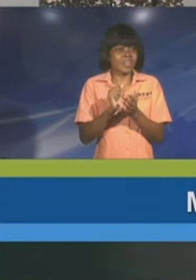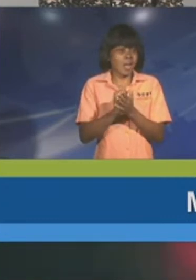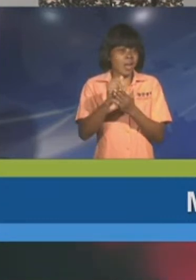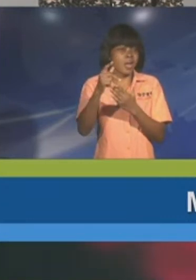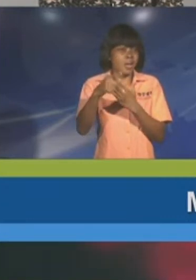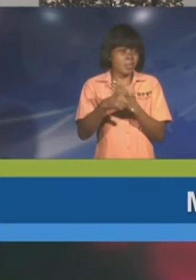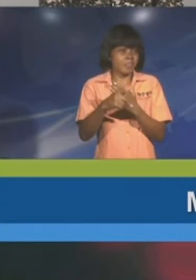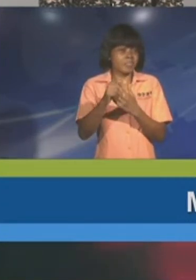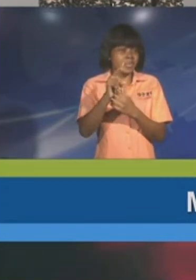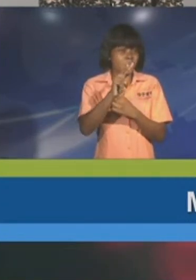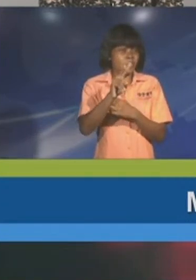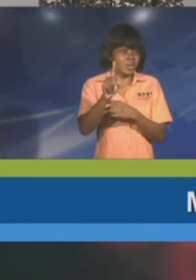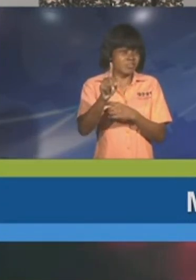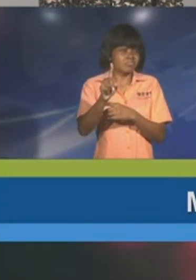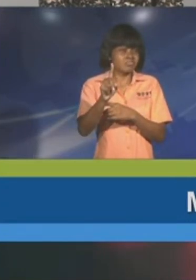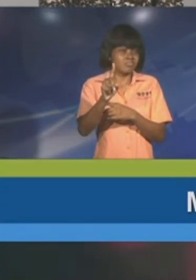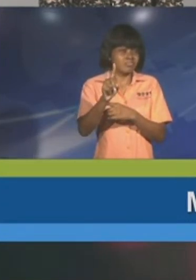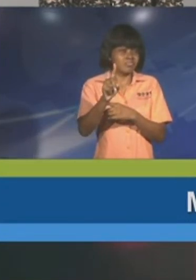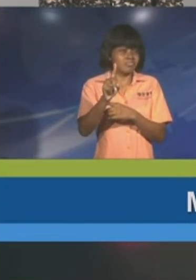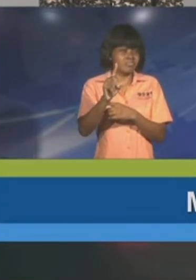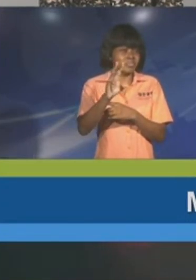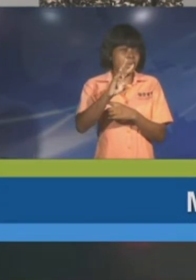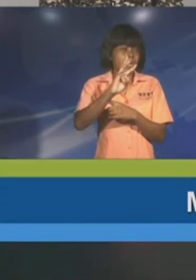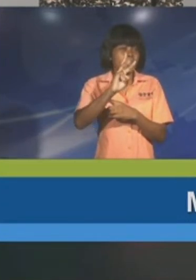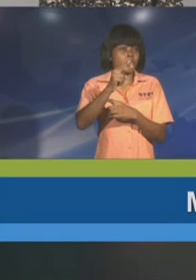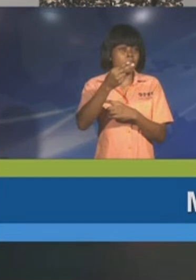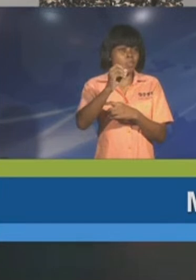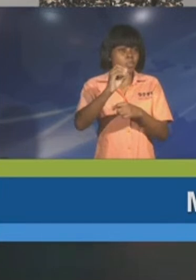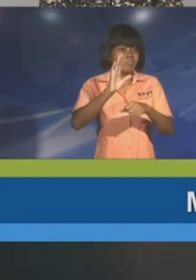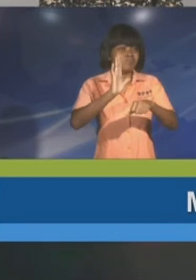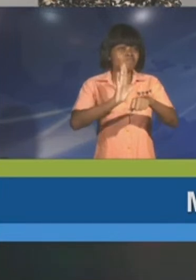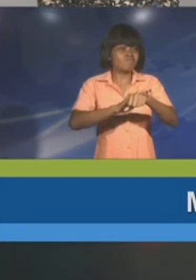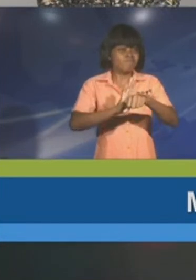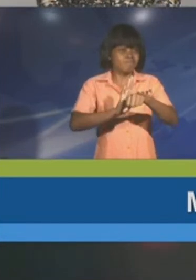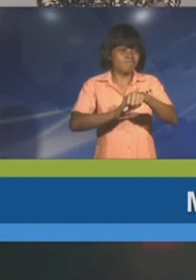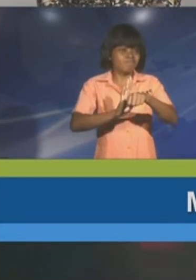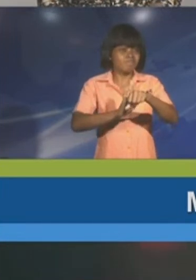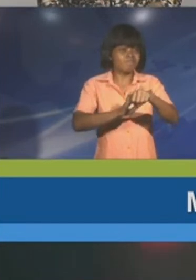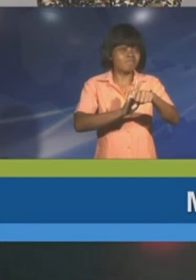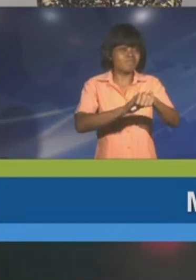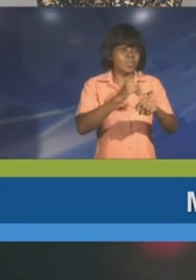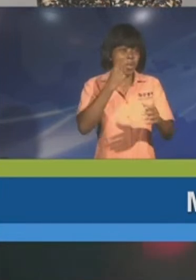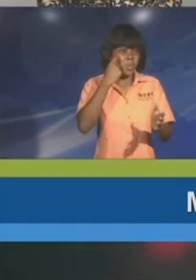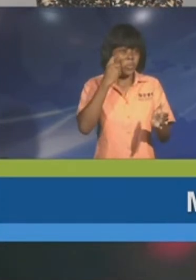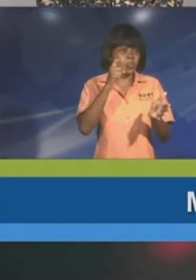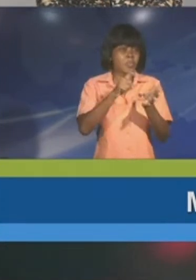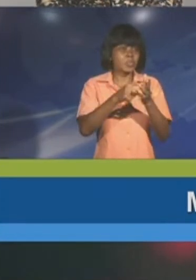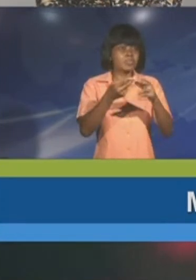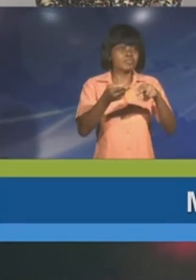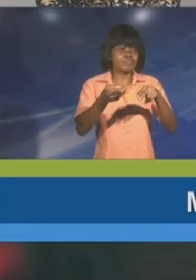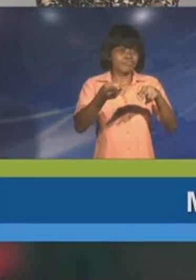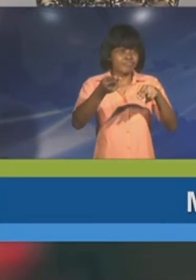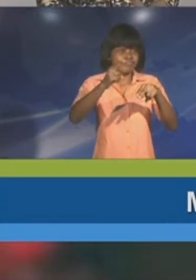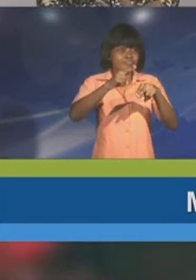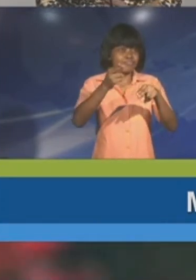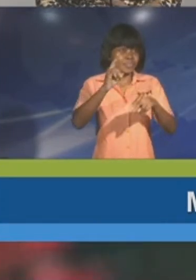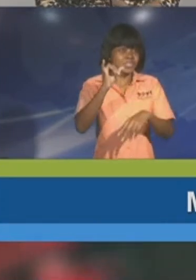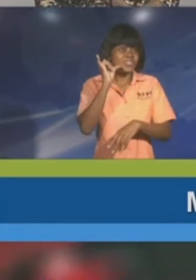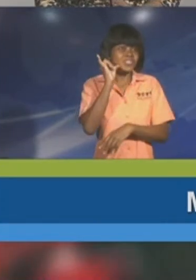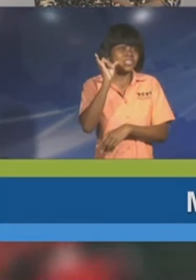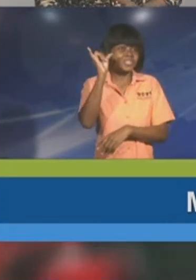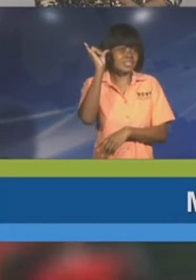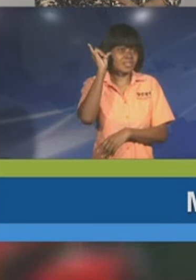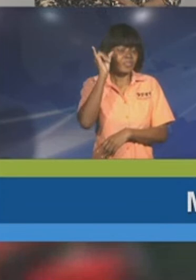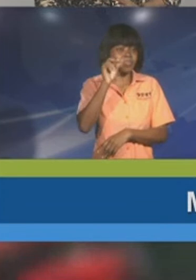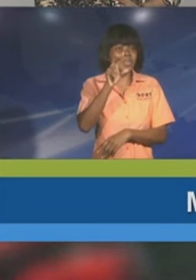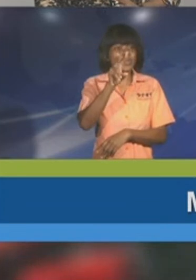WHO has sent out an advisory telling us about the cases we have had so far. And as of yesterday, the update is